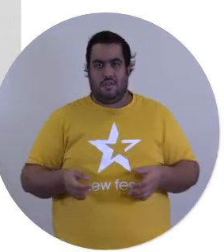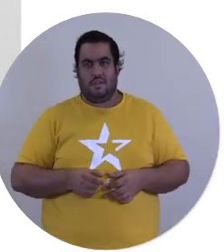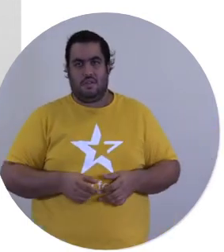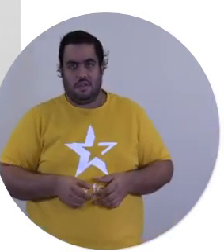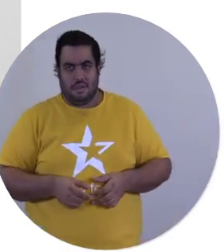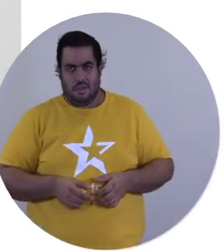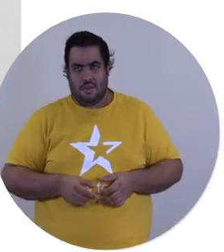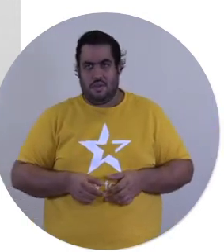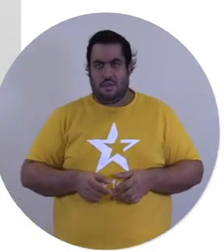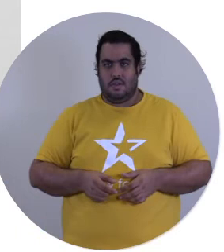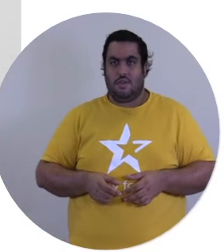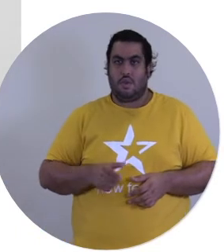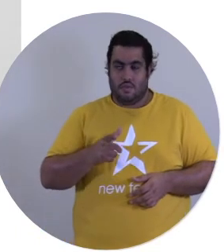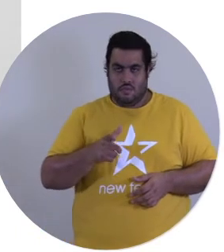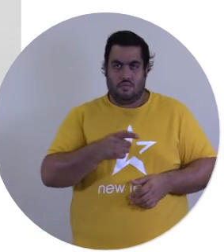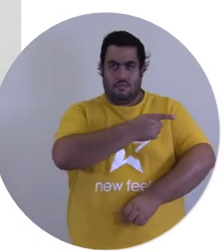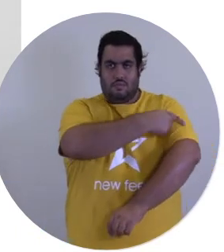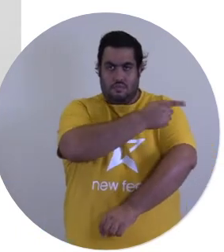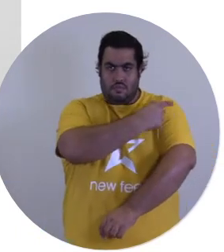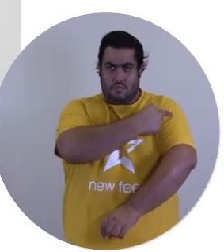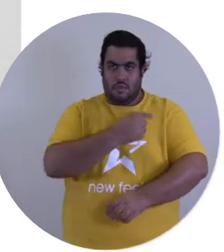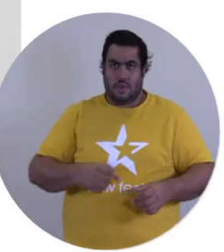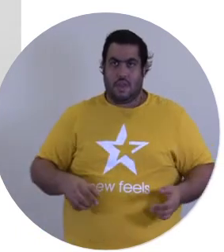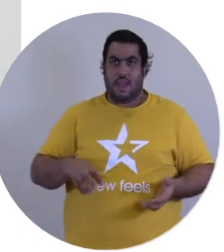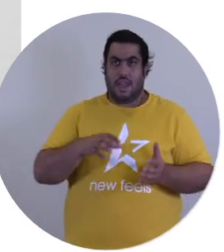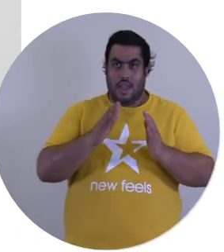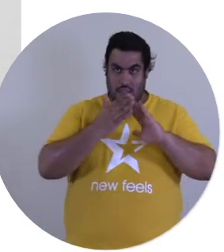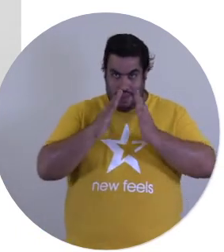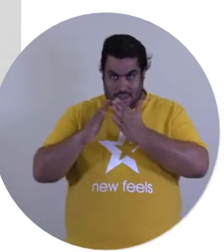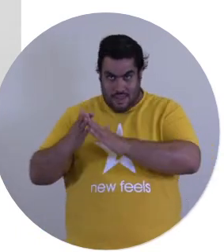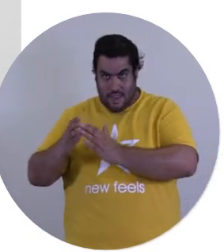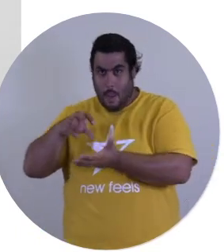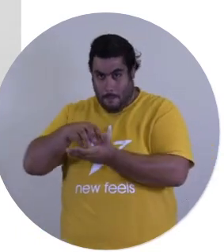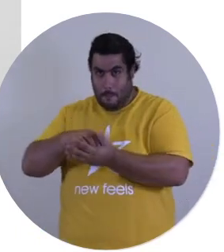palatial house in a country is cheaper than in the city.